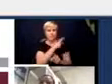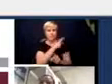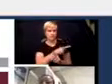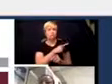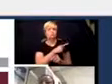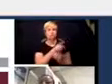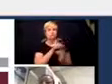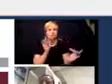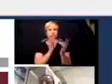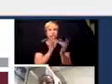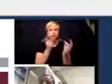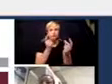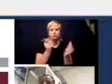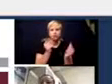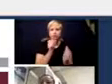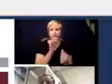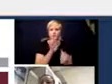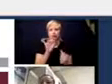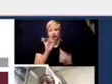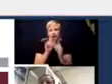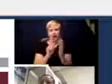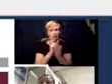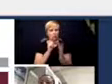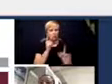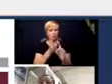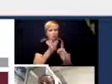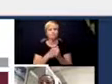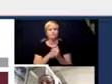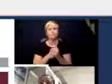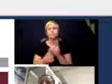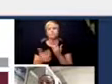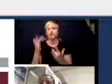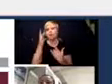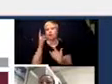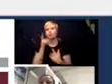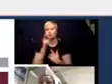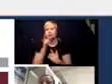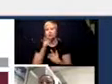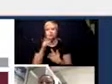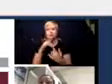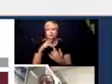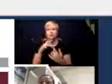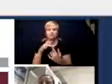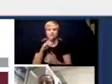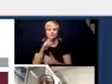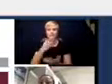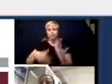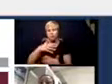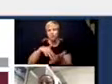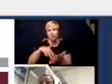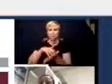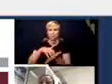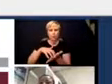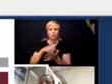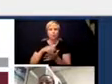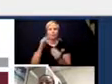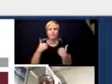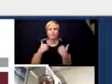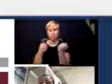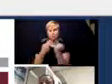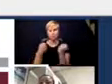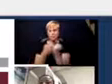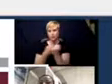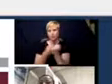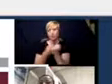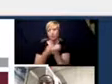hours. Contacts who are socially vulnerable obviously will have the supports that they need in order to do so, but we also want to